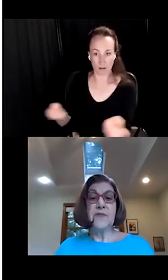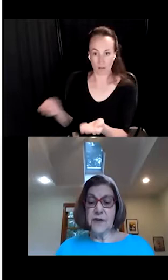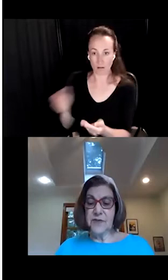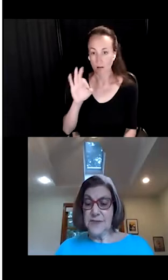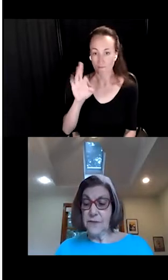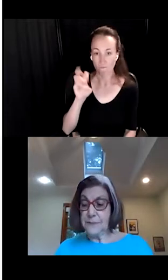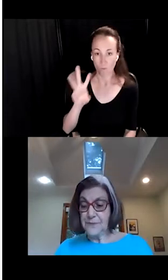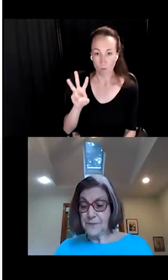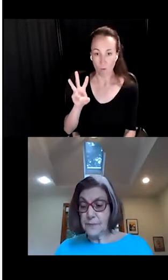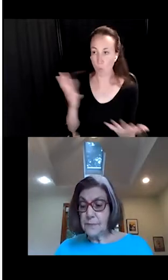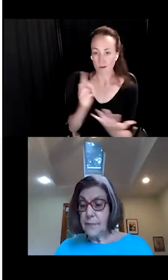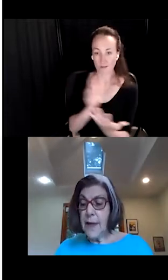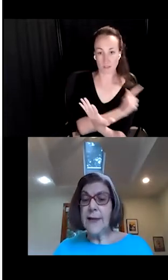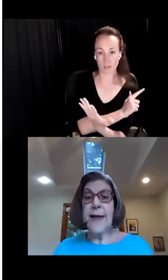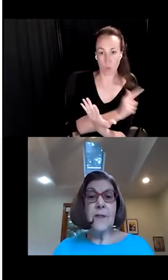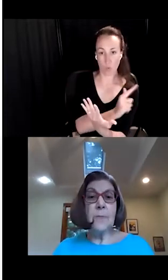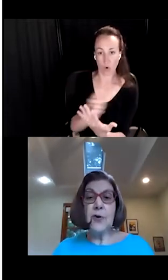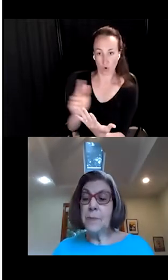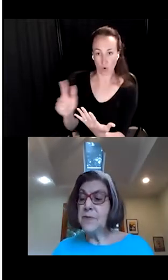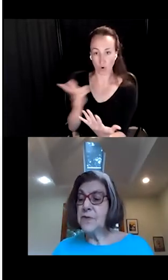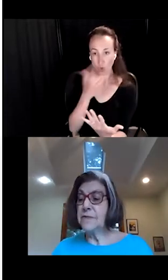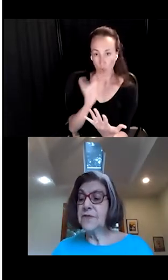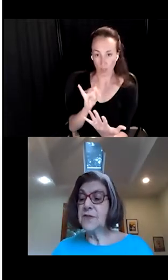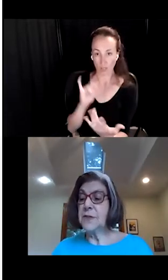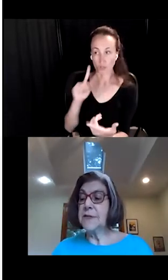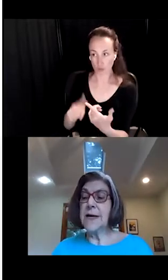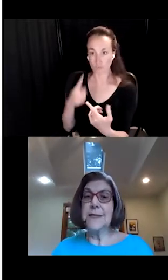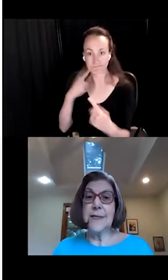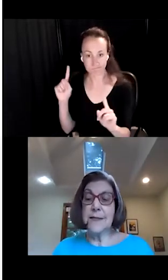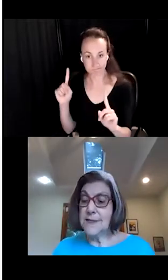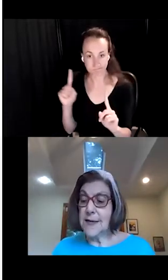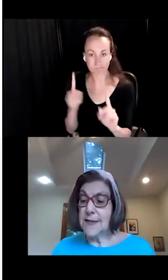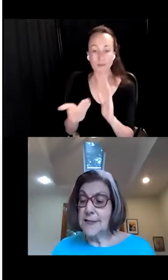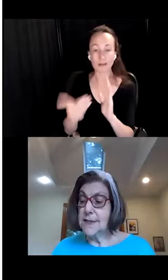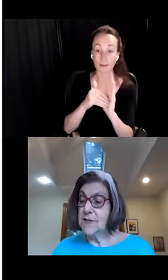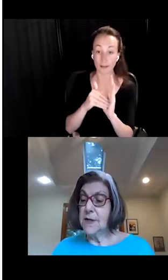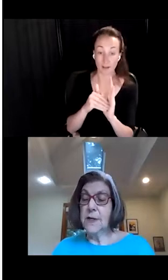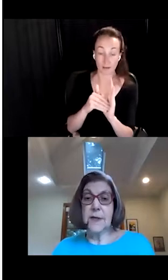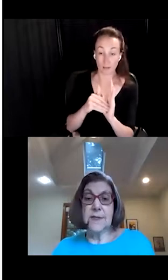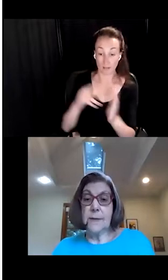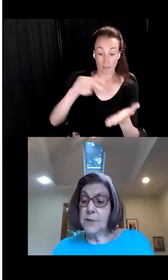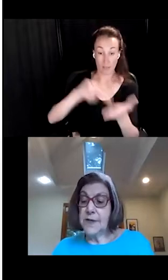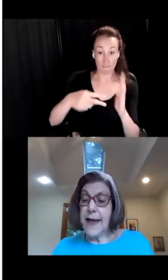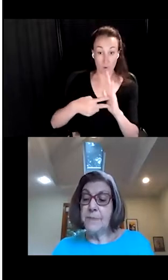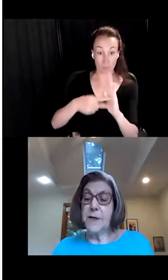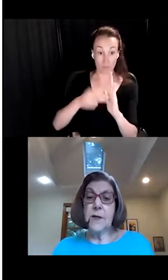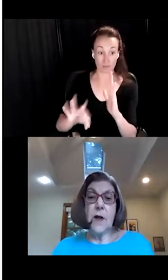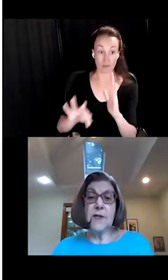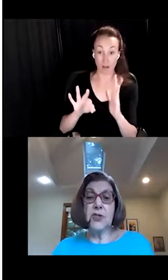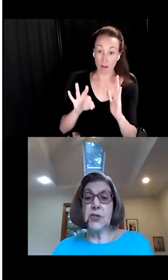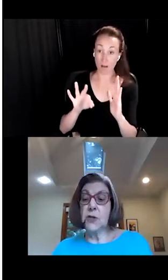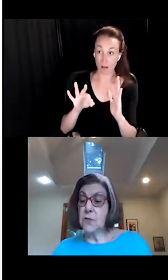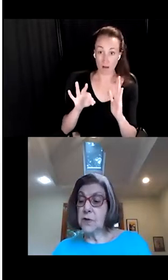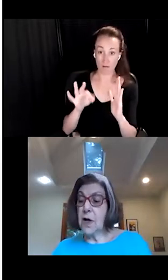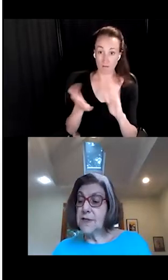to be successful? Again, the purpose of systematizing these ideas, example, adapting the